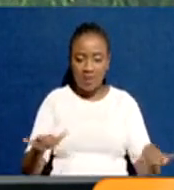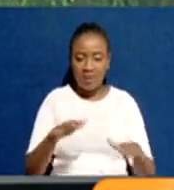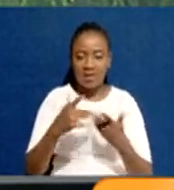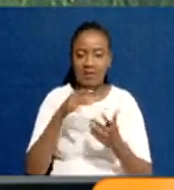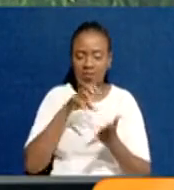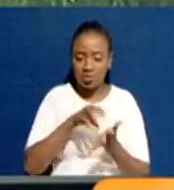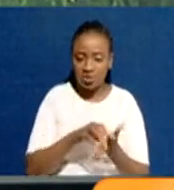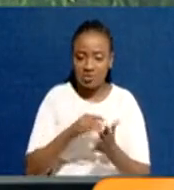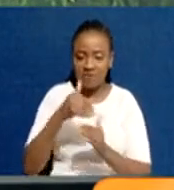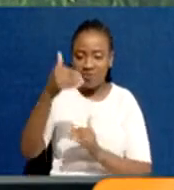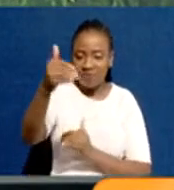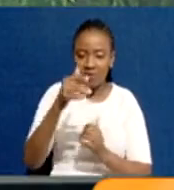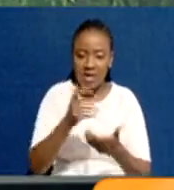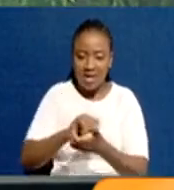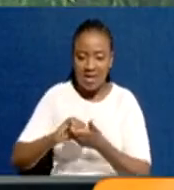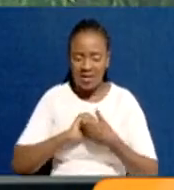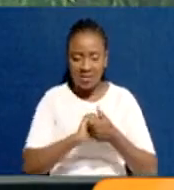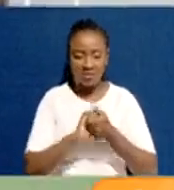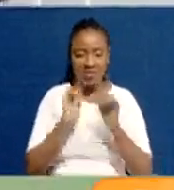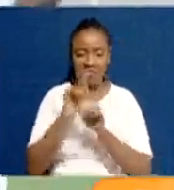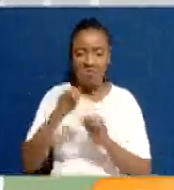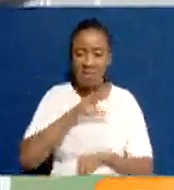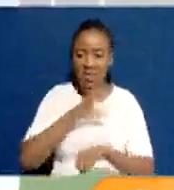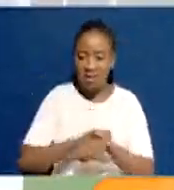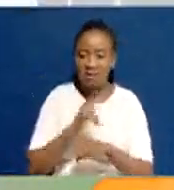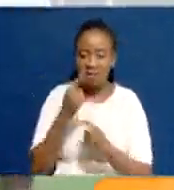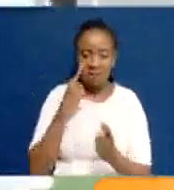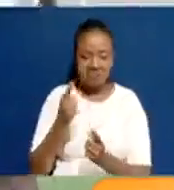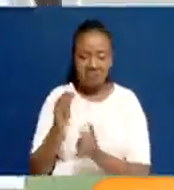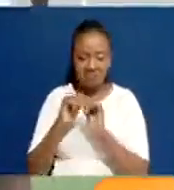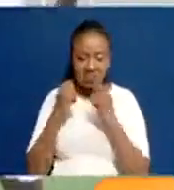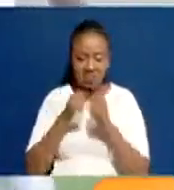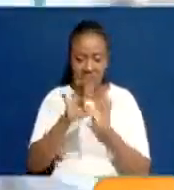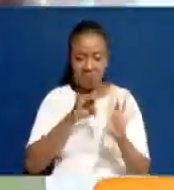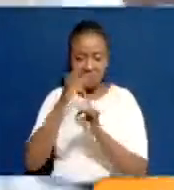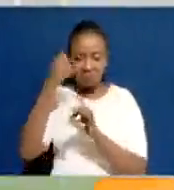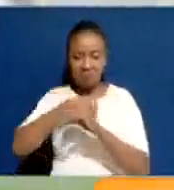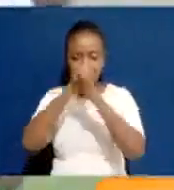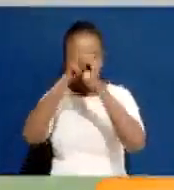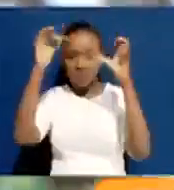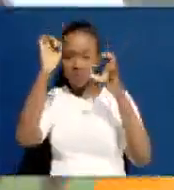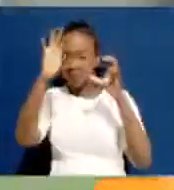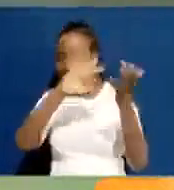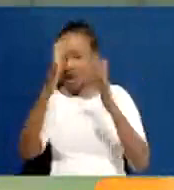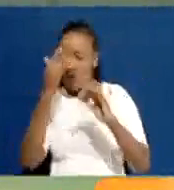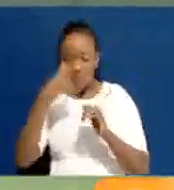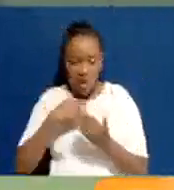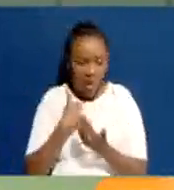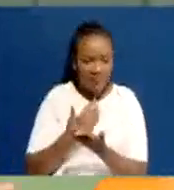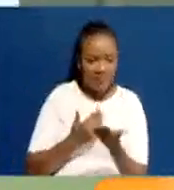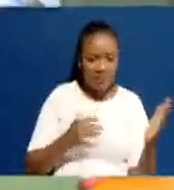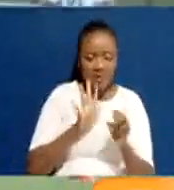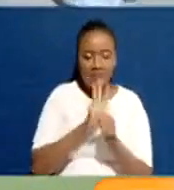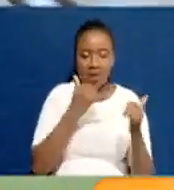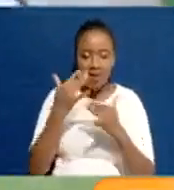future engagements. Firat says he picked the squad with the future in mind, as he has a wide pool of players that need to be given the opportunity to play